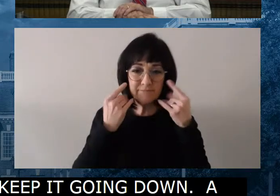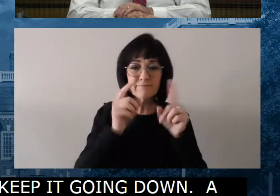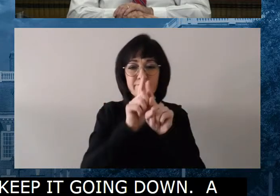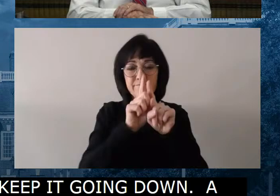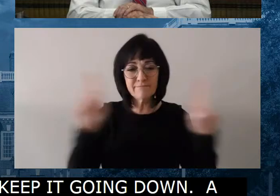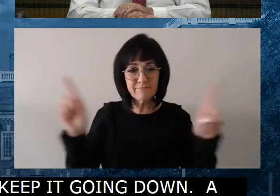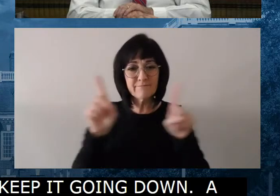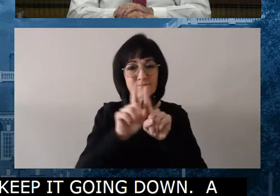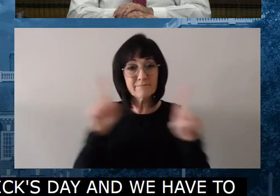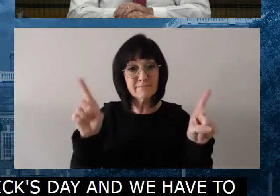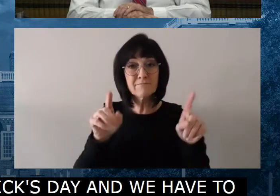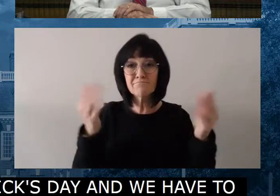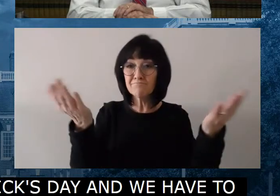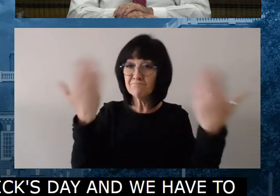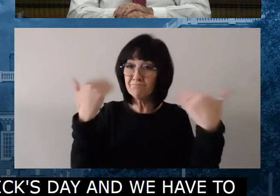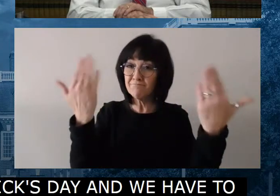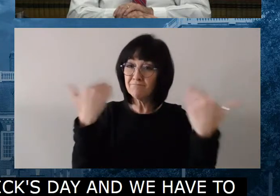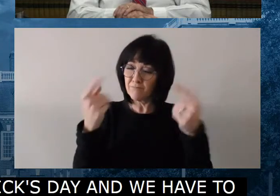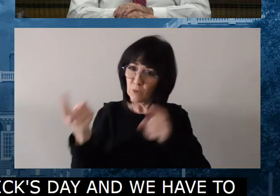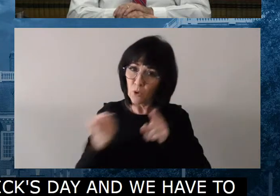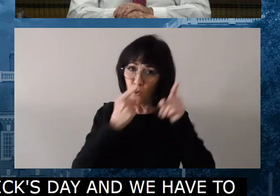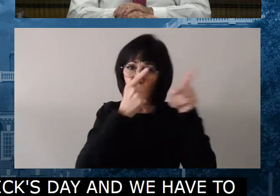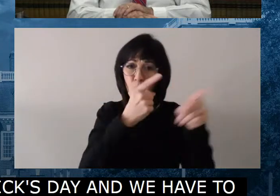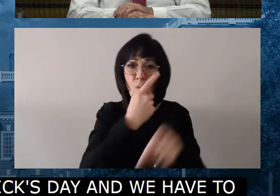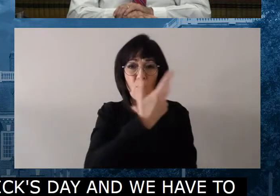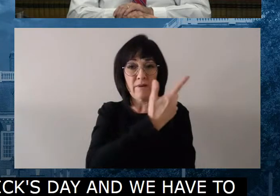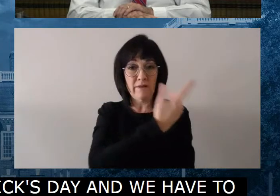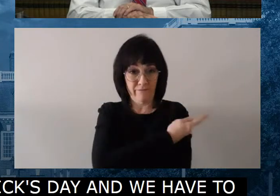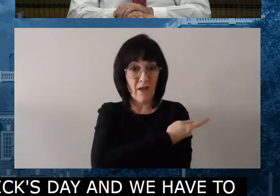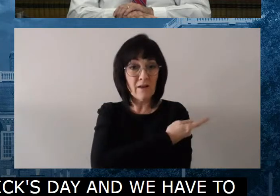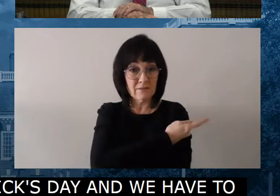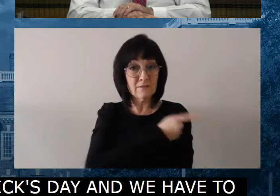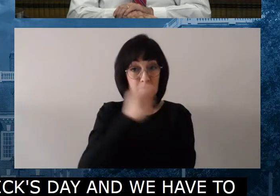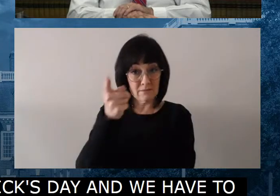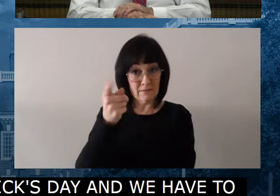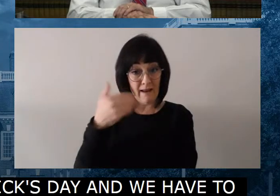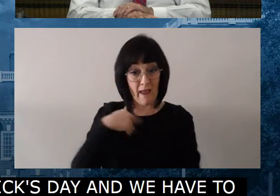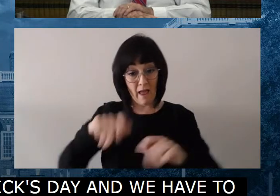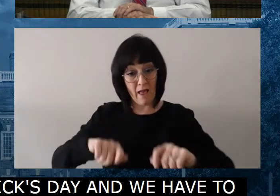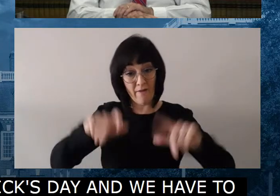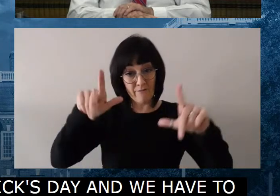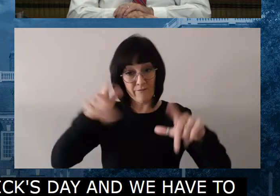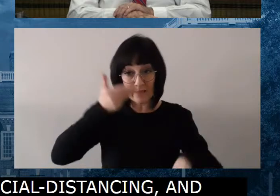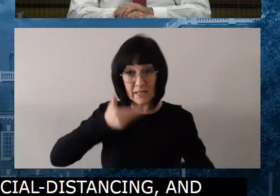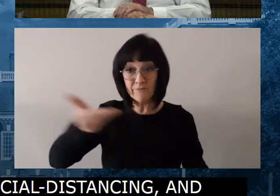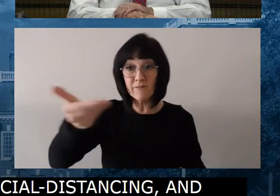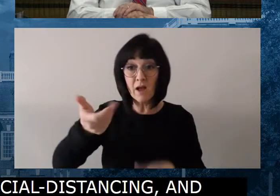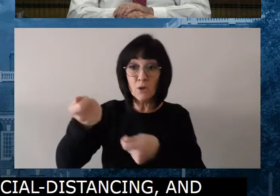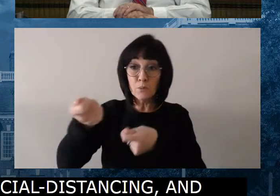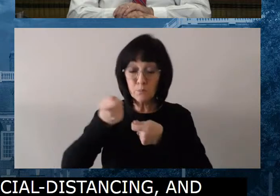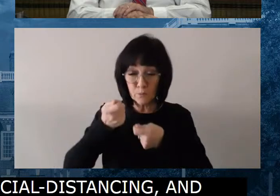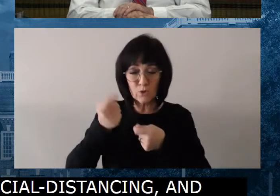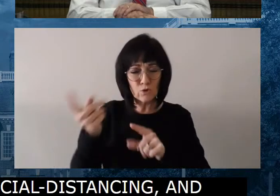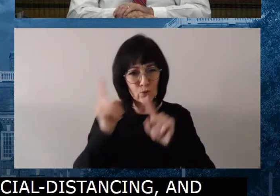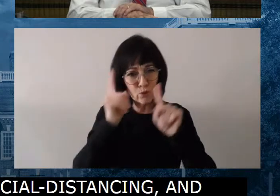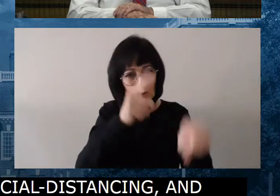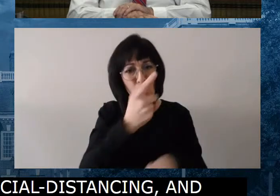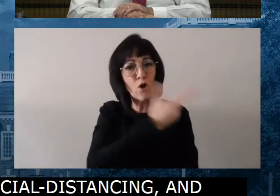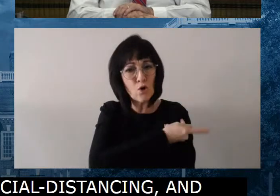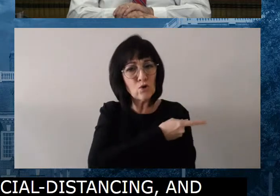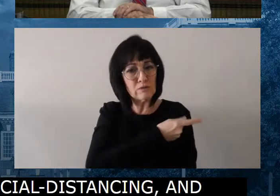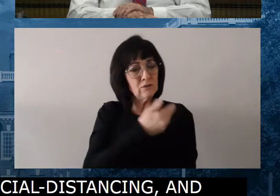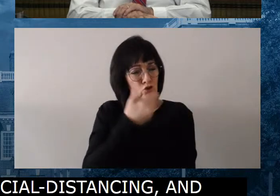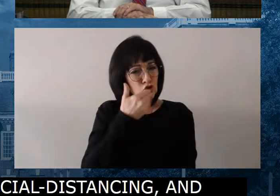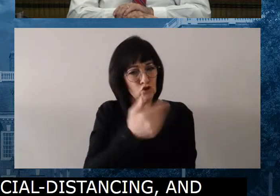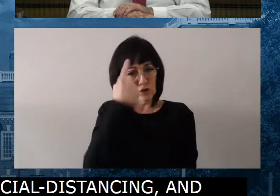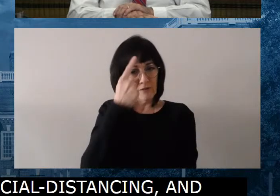Get vaccinated as soon as you get an opportunity to. You'll be better off, your family will be better off,